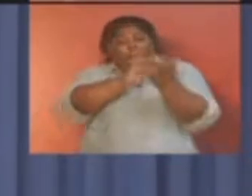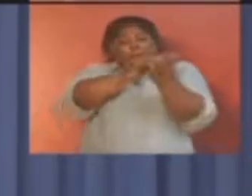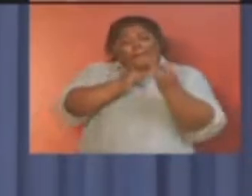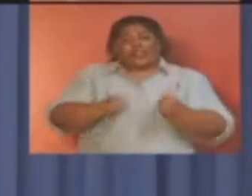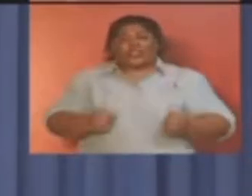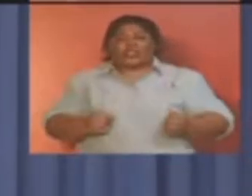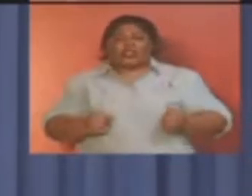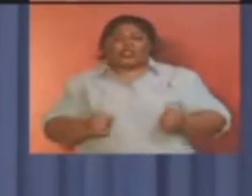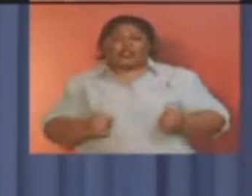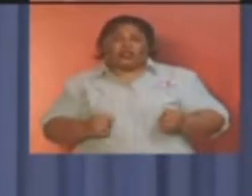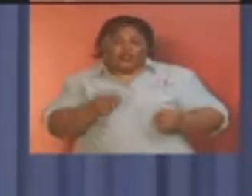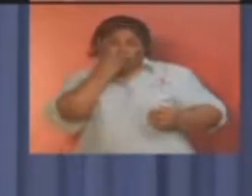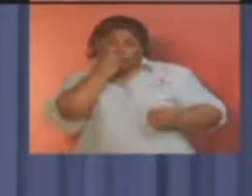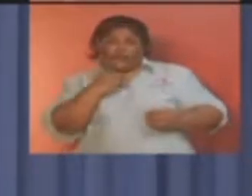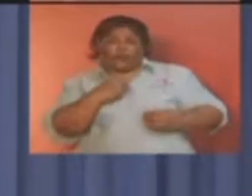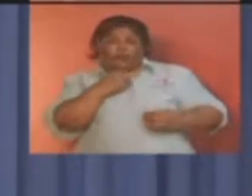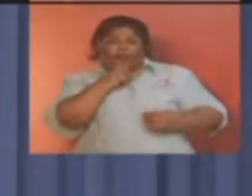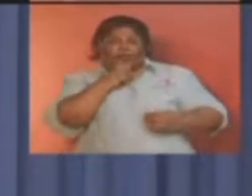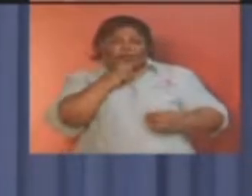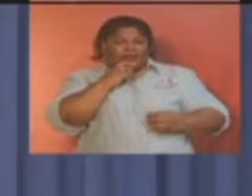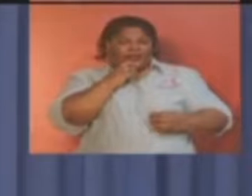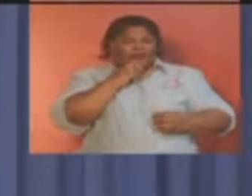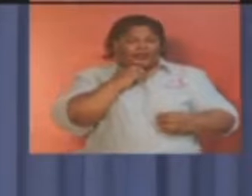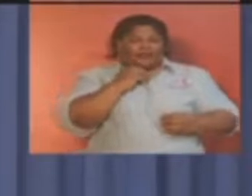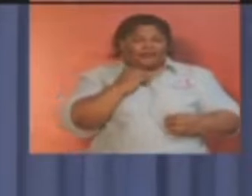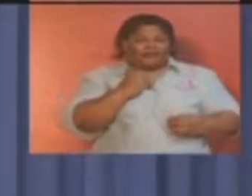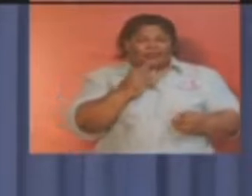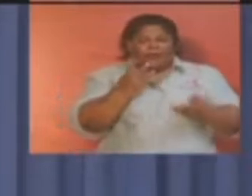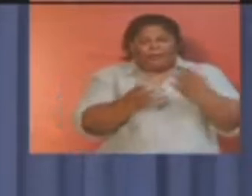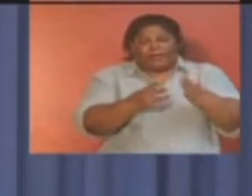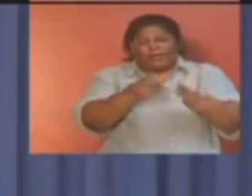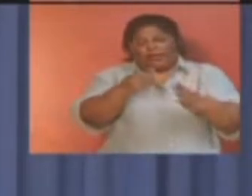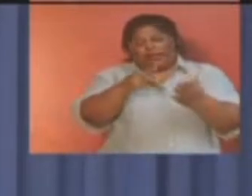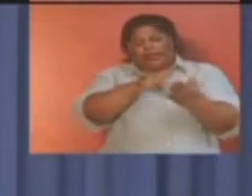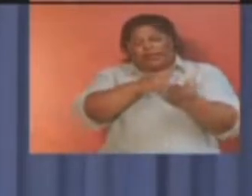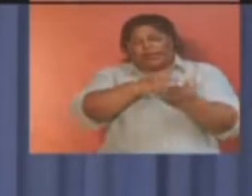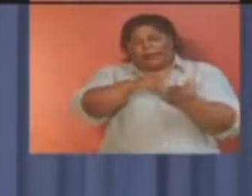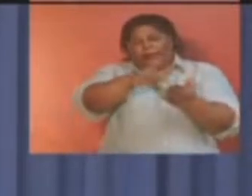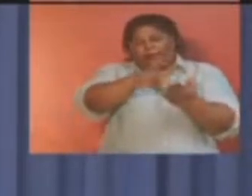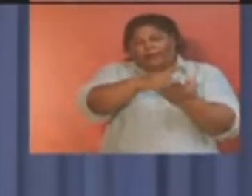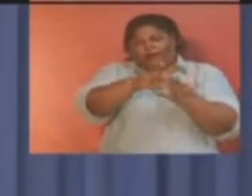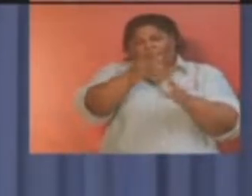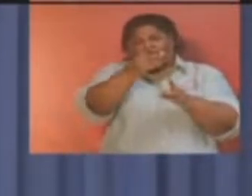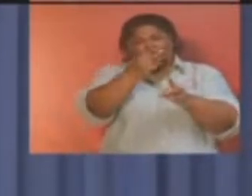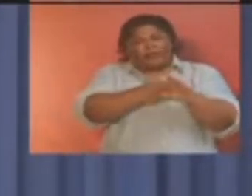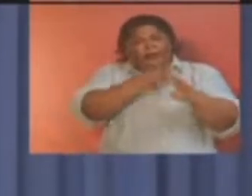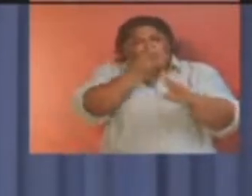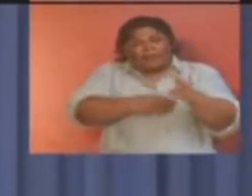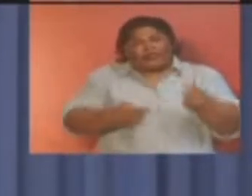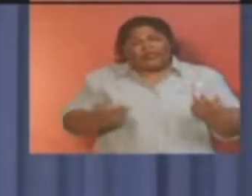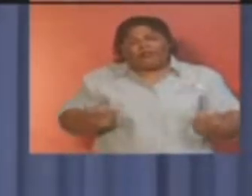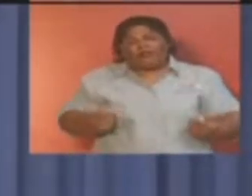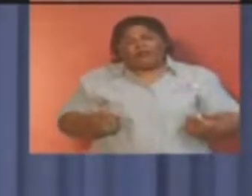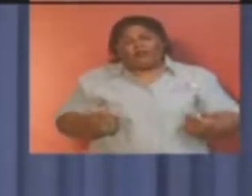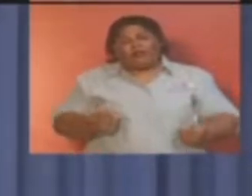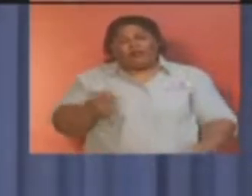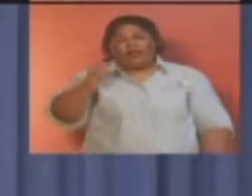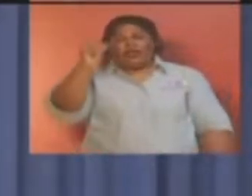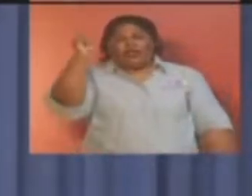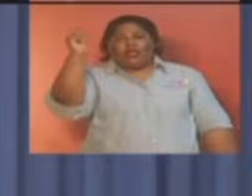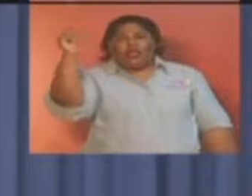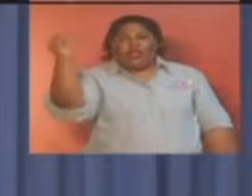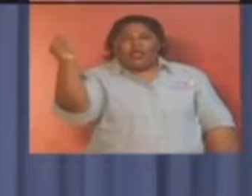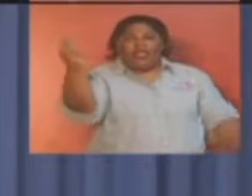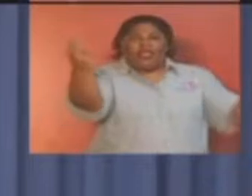And to keep the kind of livelihood to pay some of those bills, the rest of this country is to batten